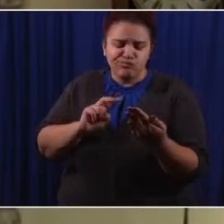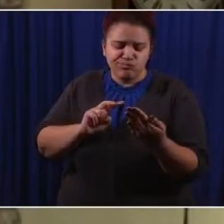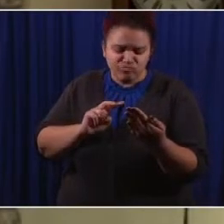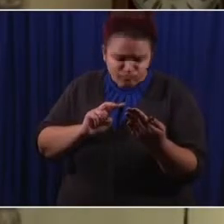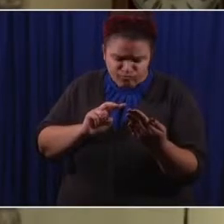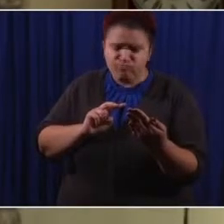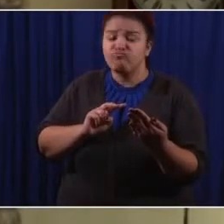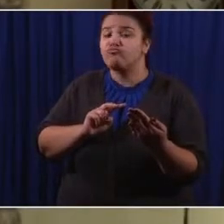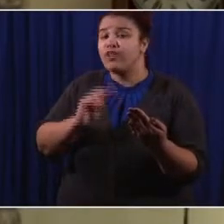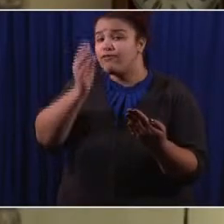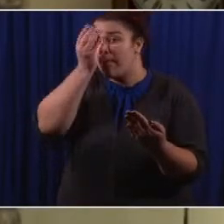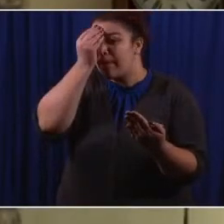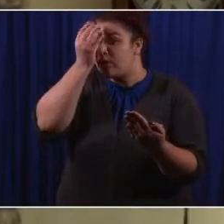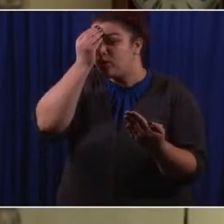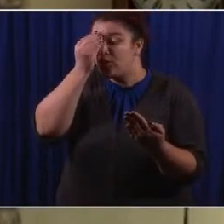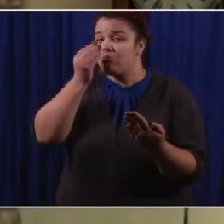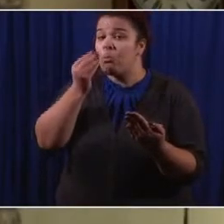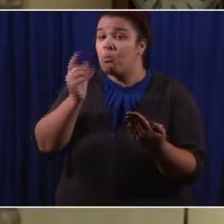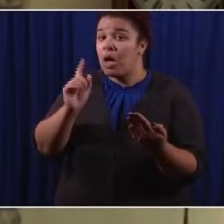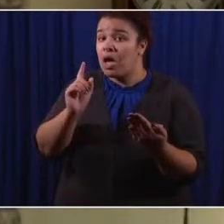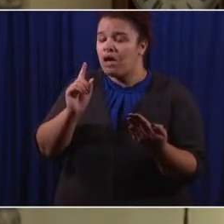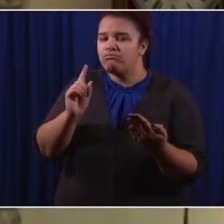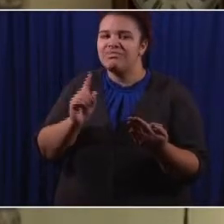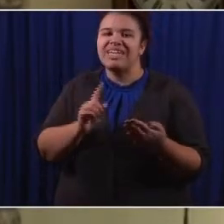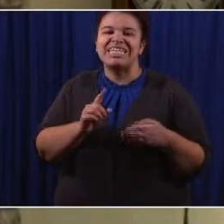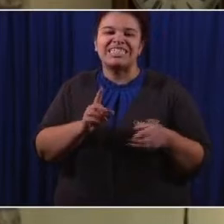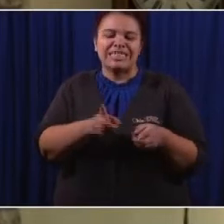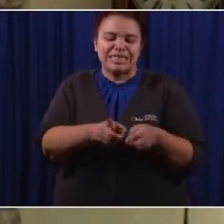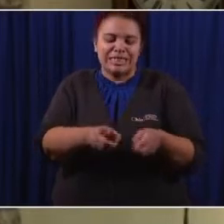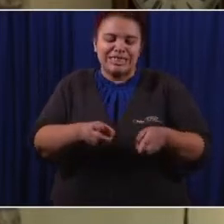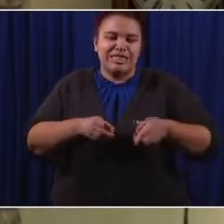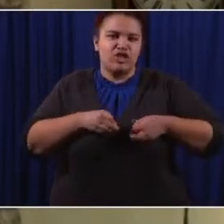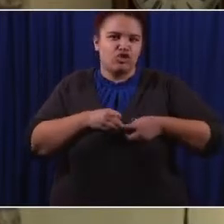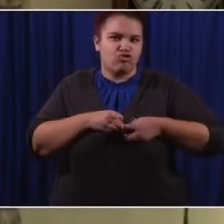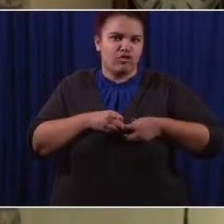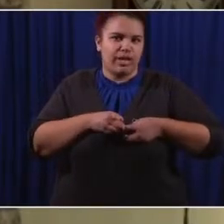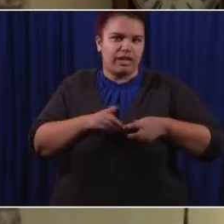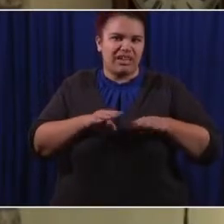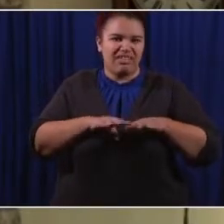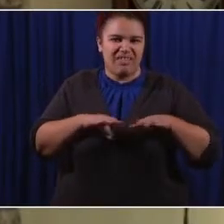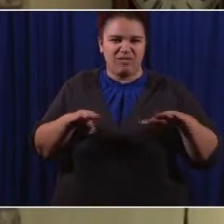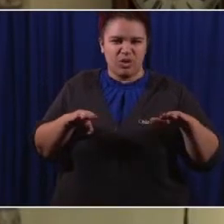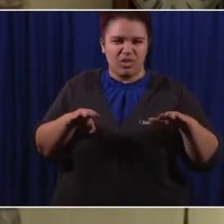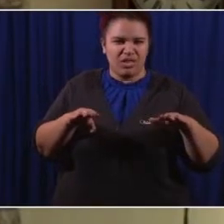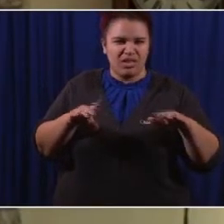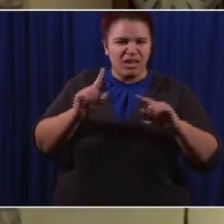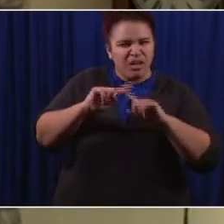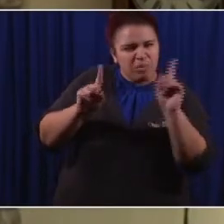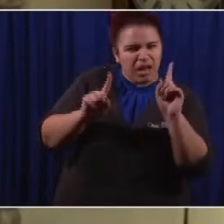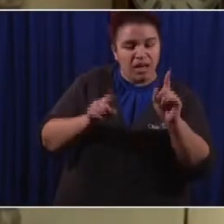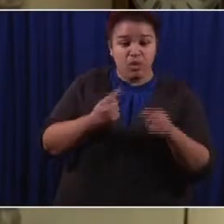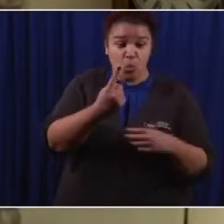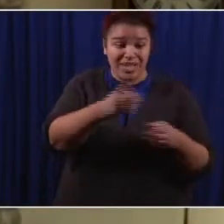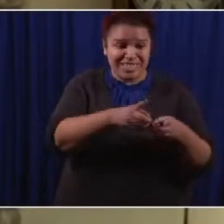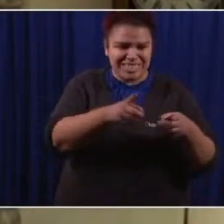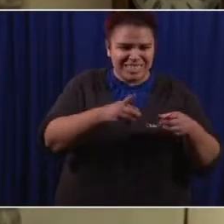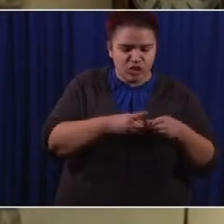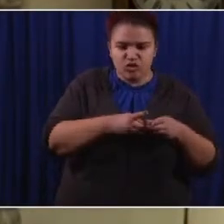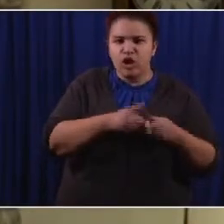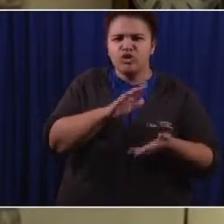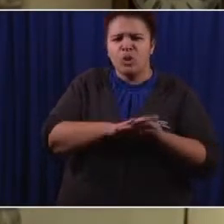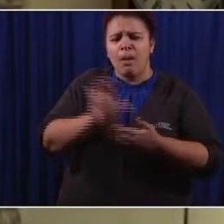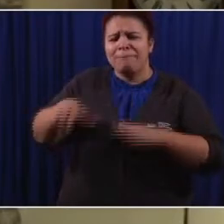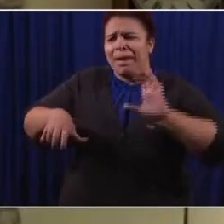district level. And considering the fact that some of these school districts have dozens of different schools and buildings, wouldn't it be more